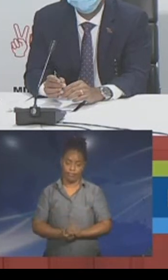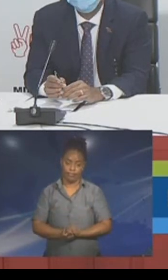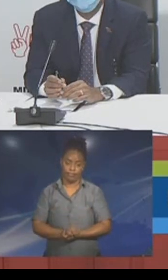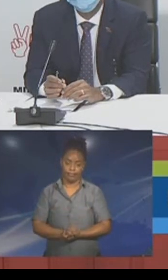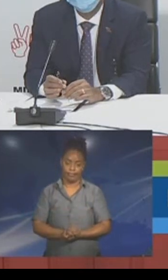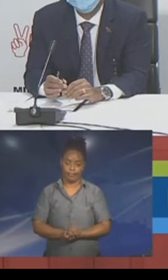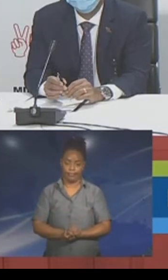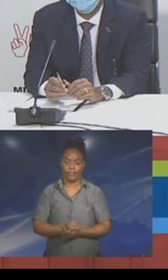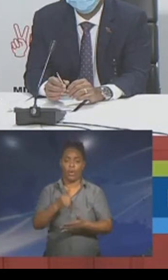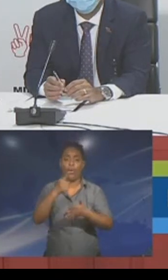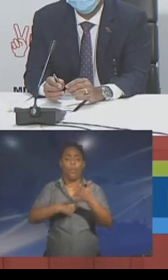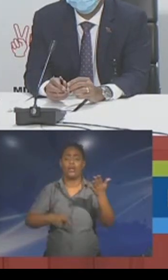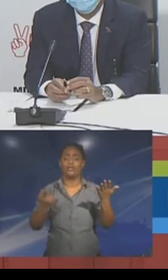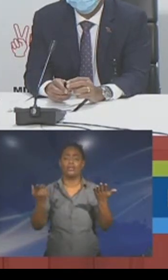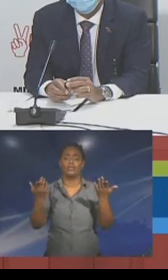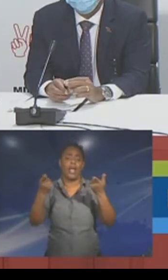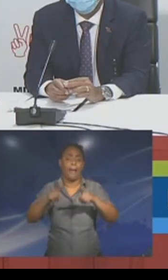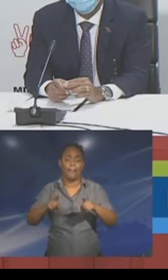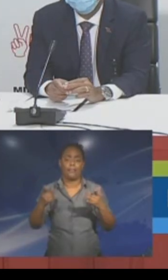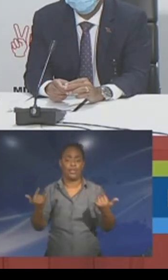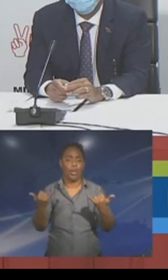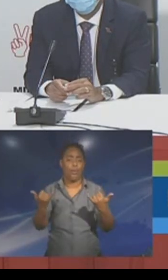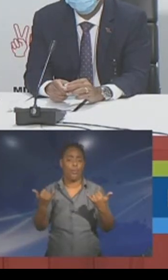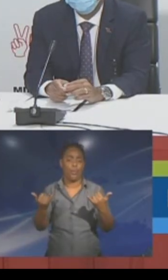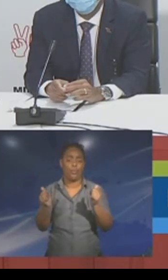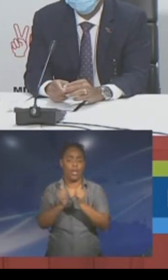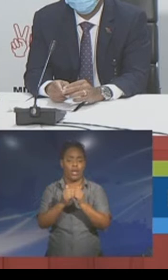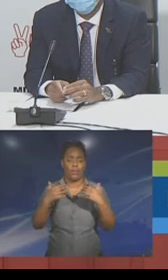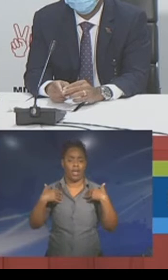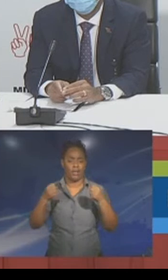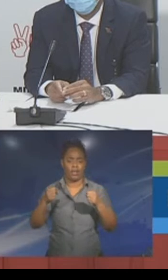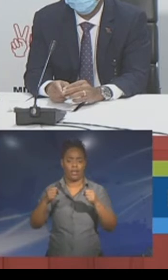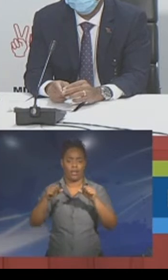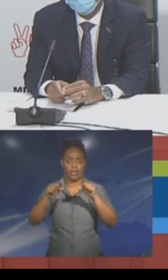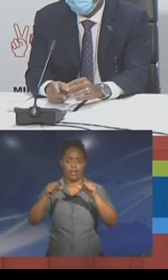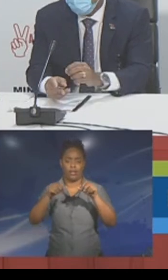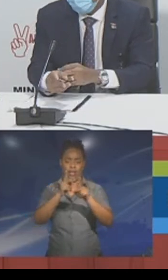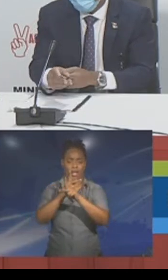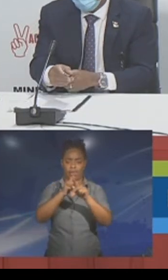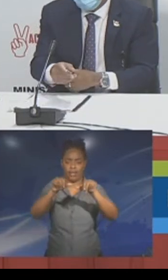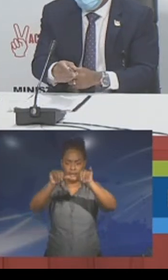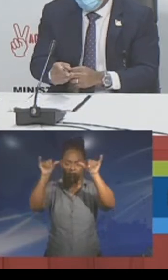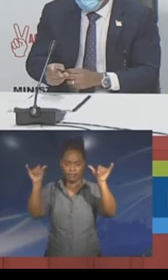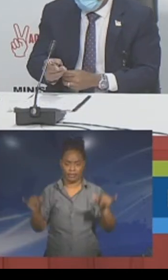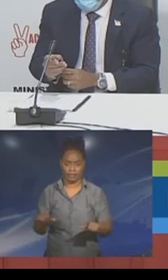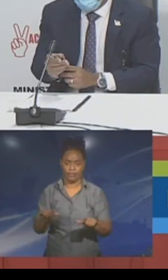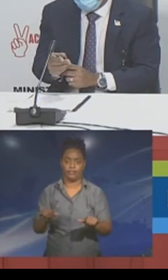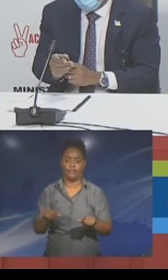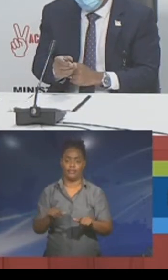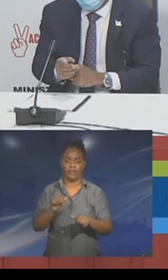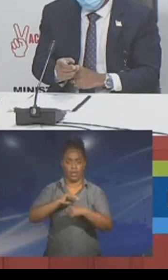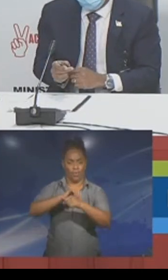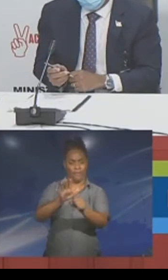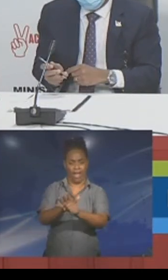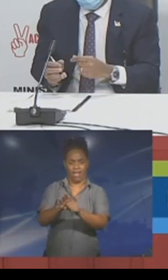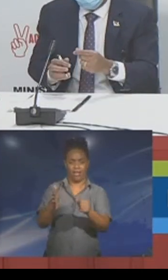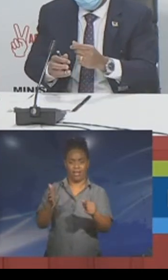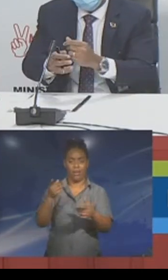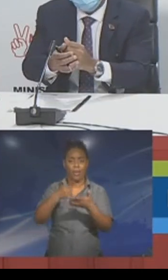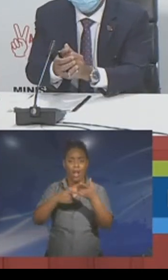now with the parallel healthcare system? And if we get in case of monkeypox, would